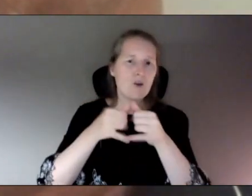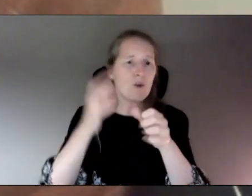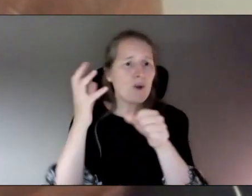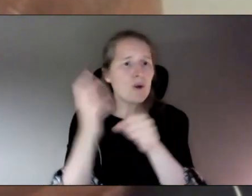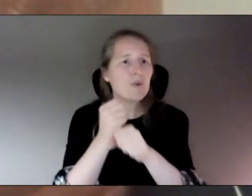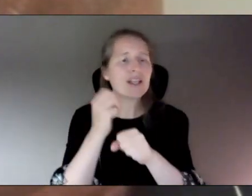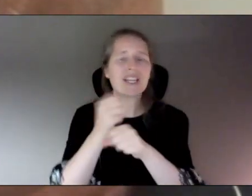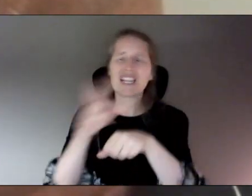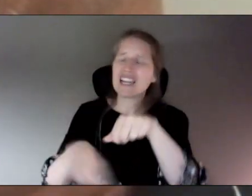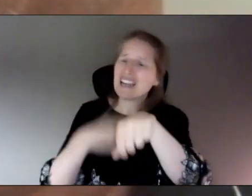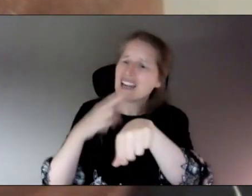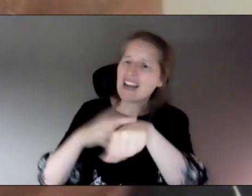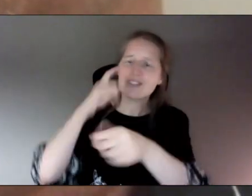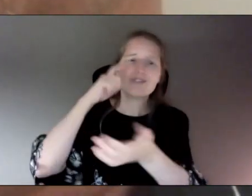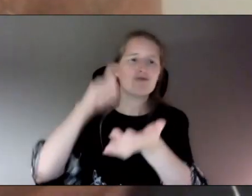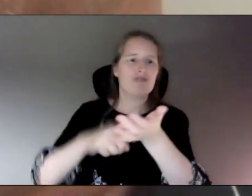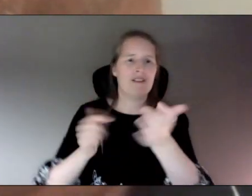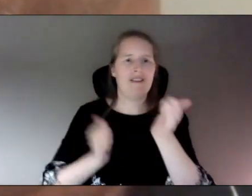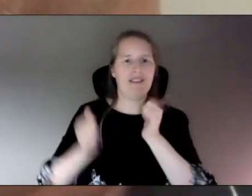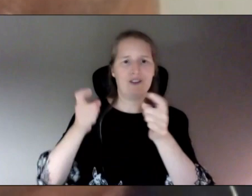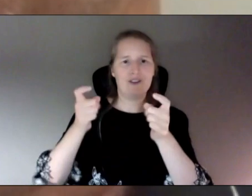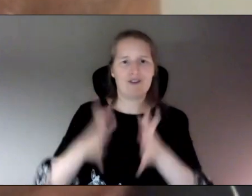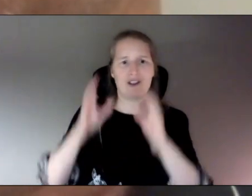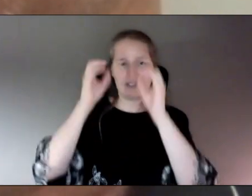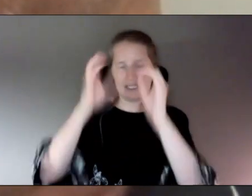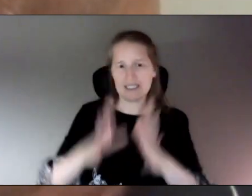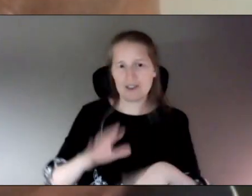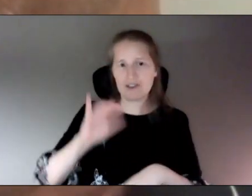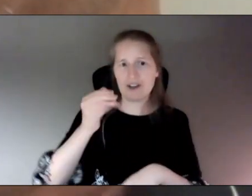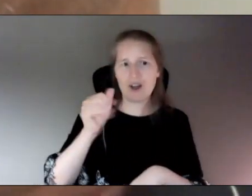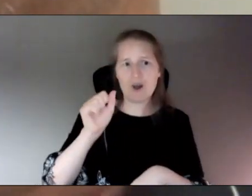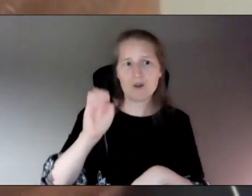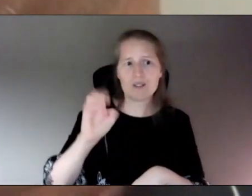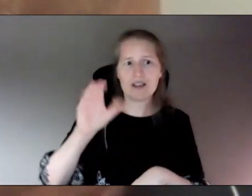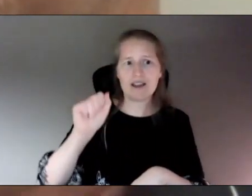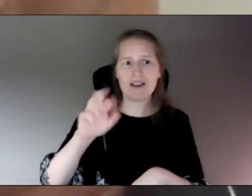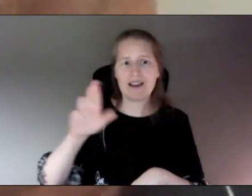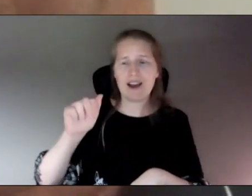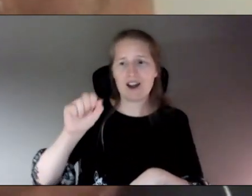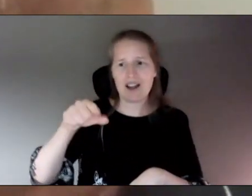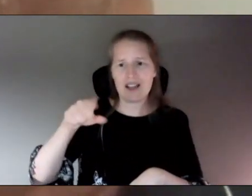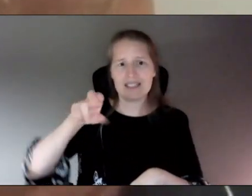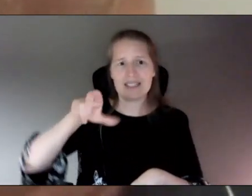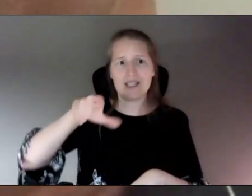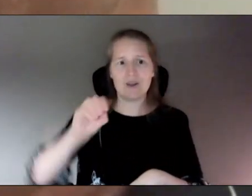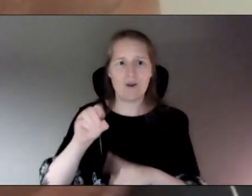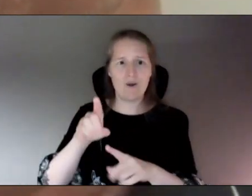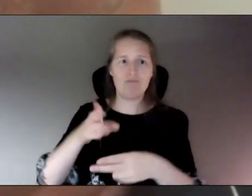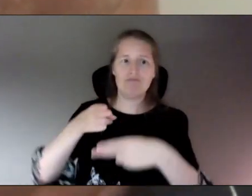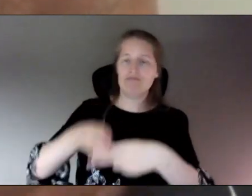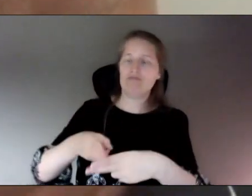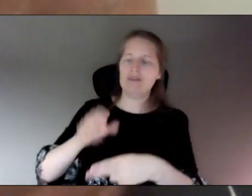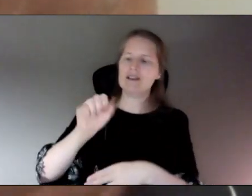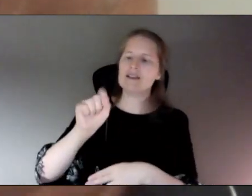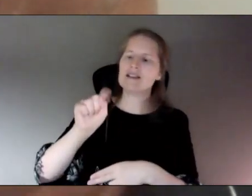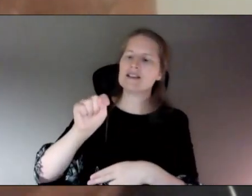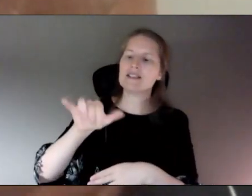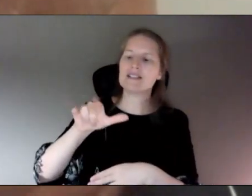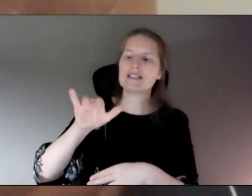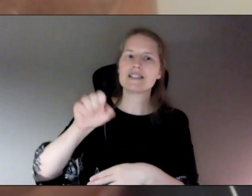nationally recognized theater director and teacher, Jose Carrasquillo has been called a